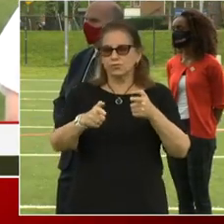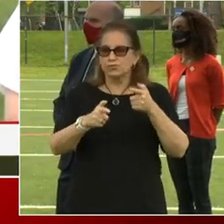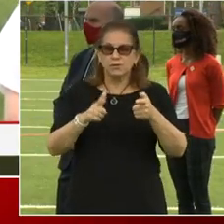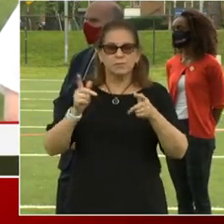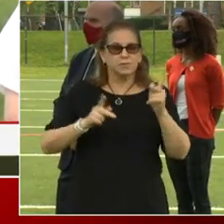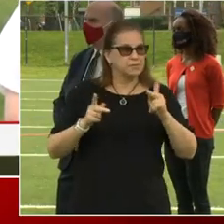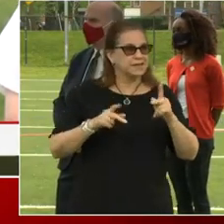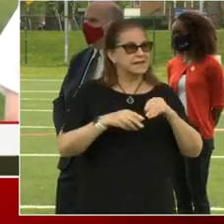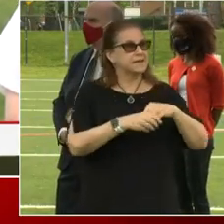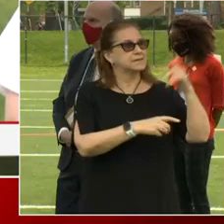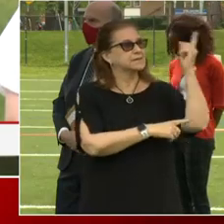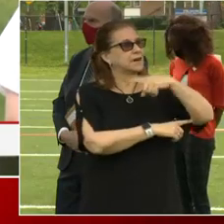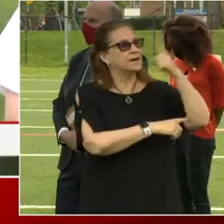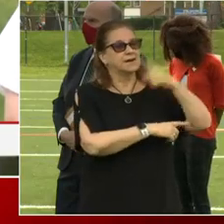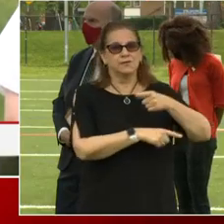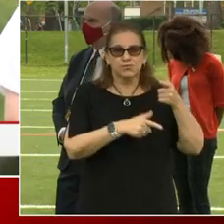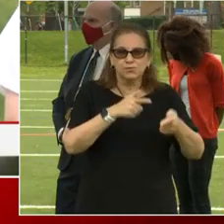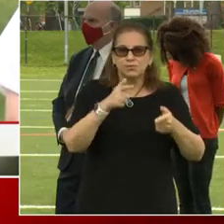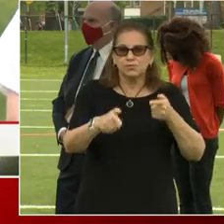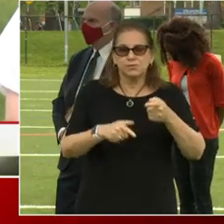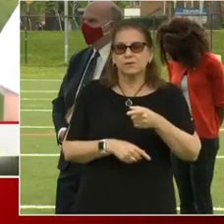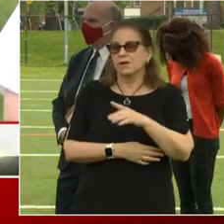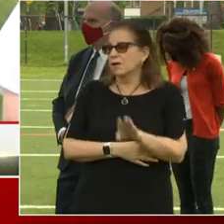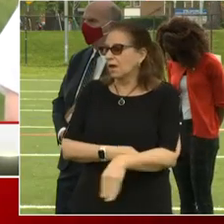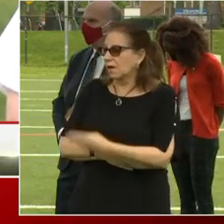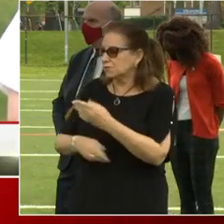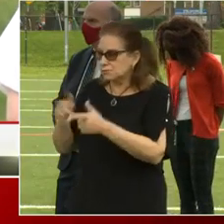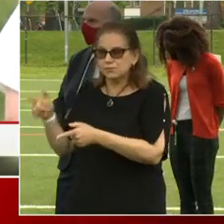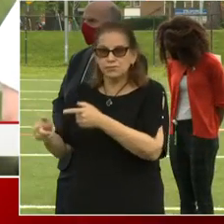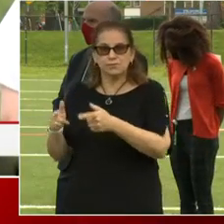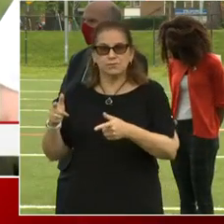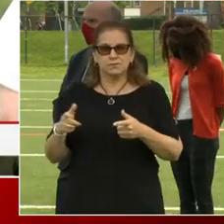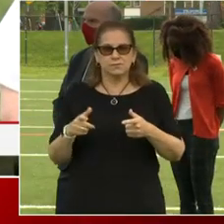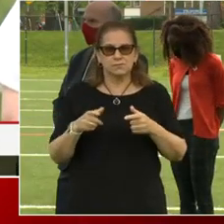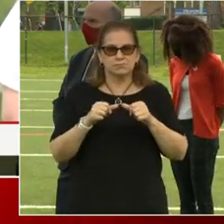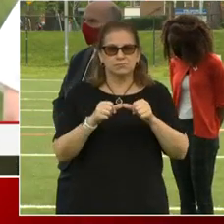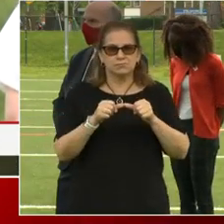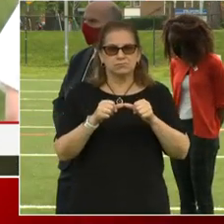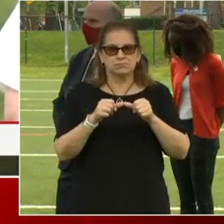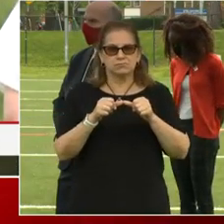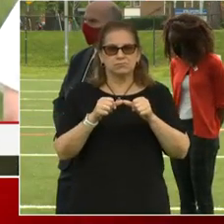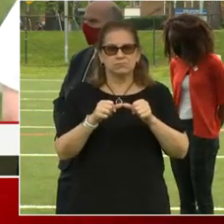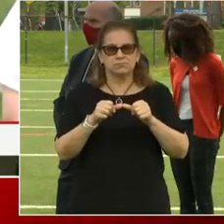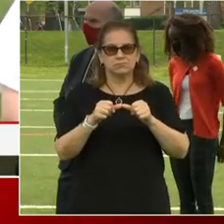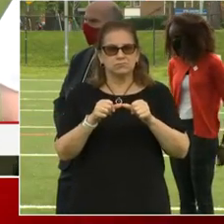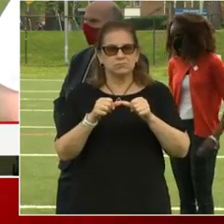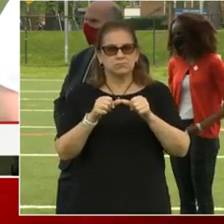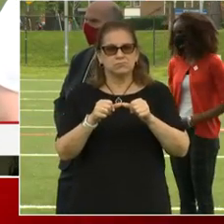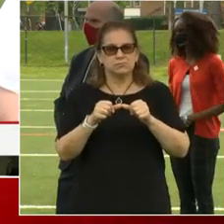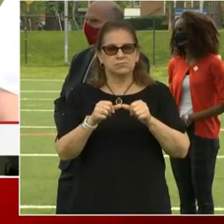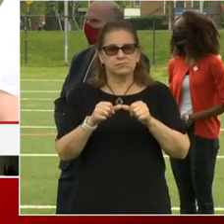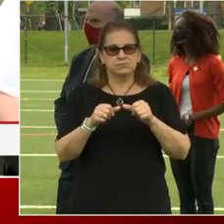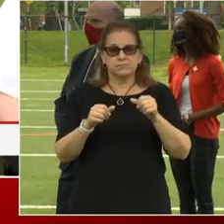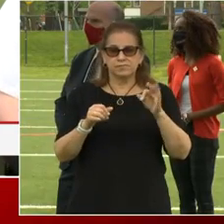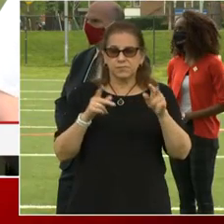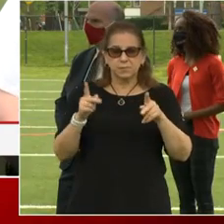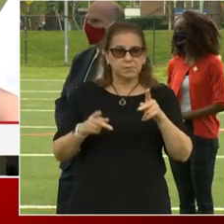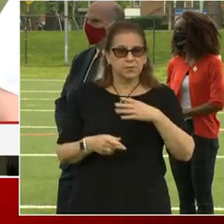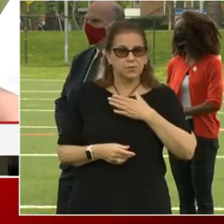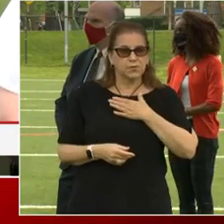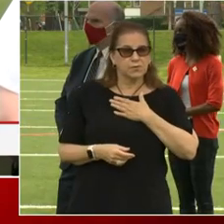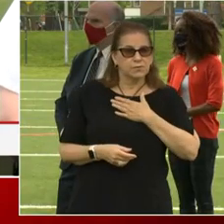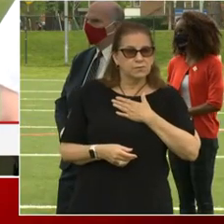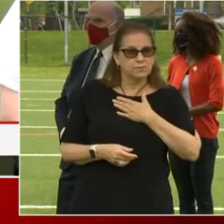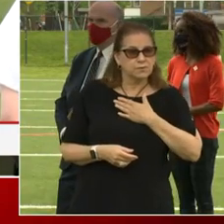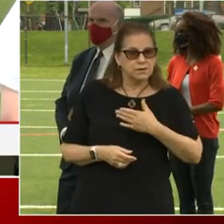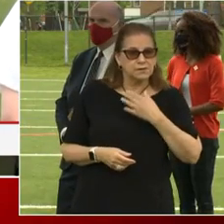city, that's a loss for our entire community. And to the extent that people are willing to tolerate that kind of thing, when you know of individuals